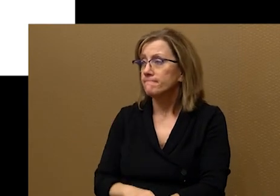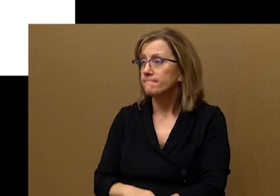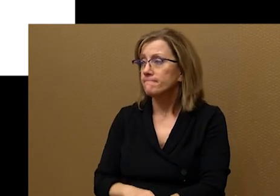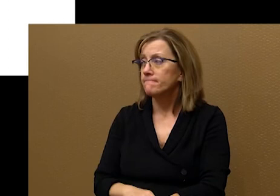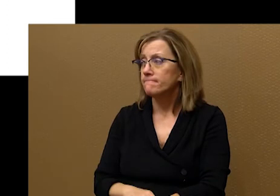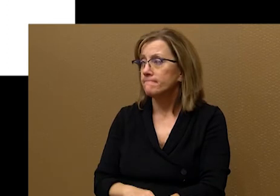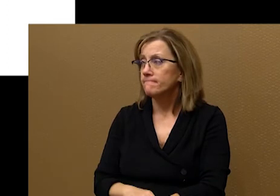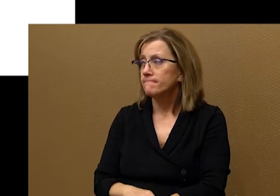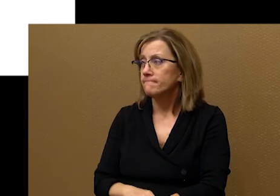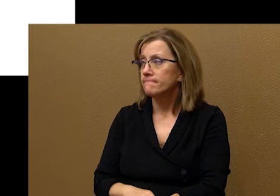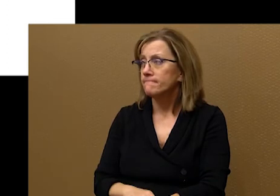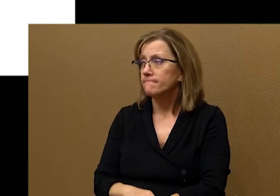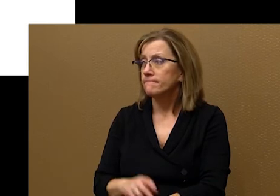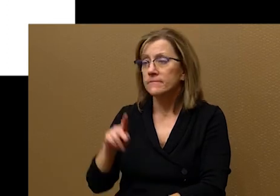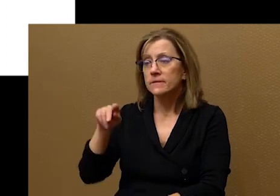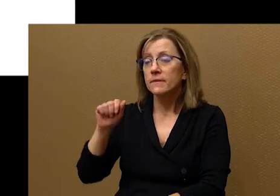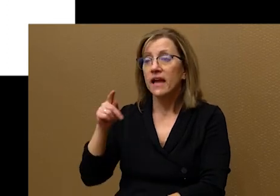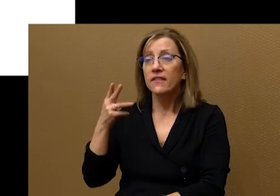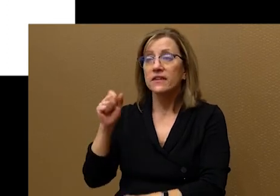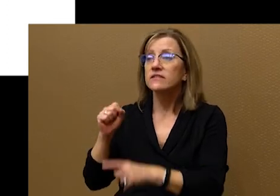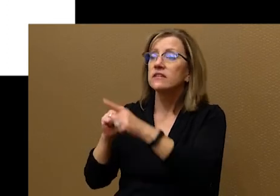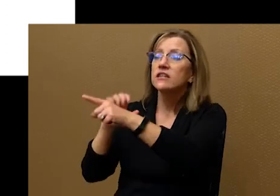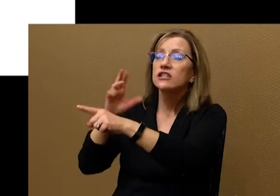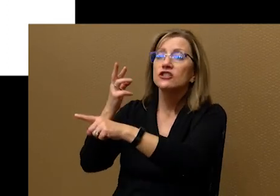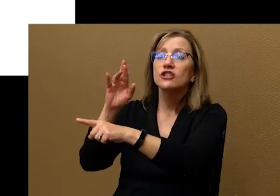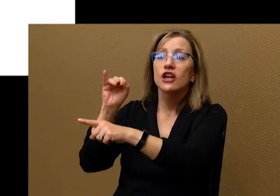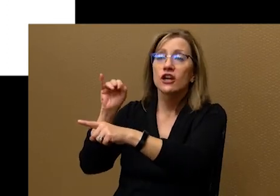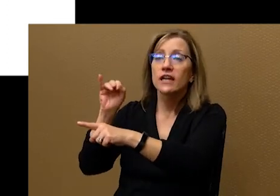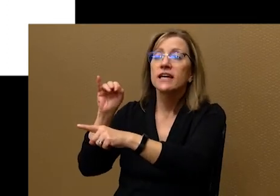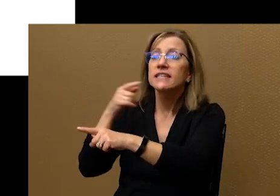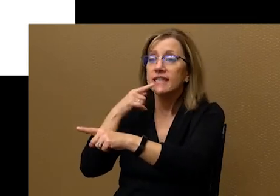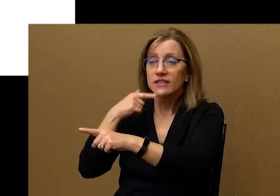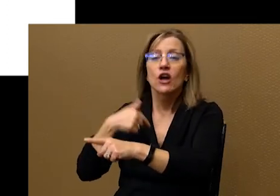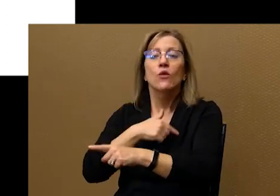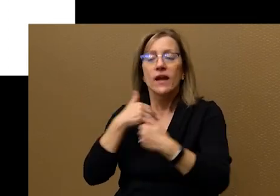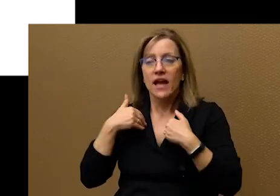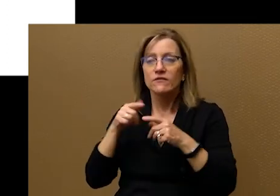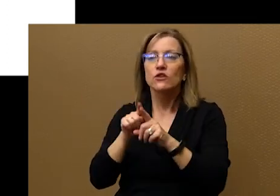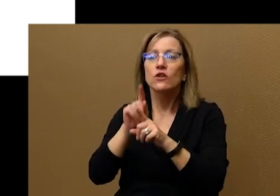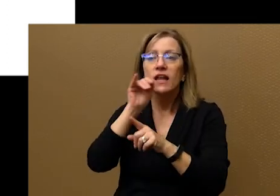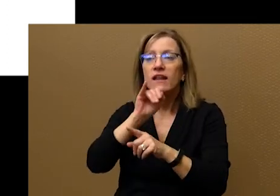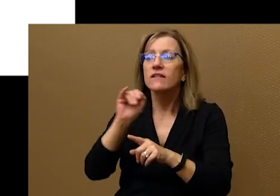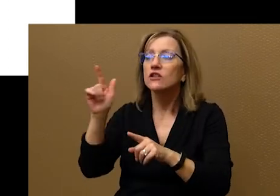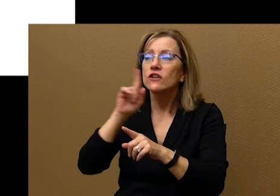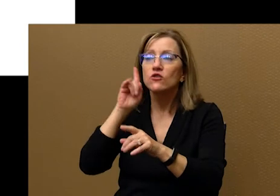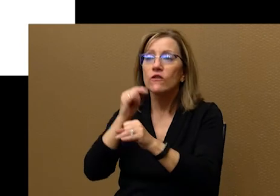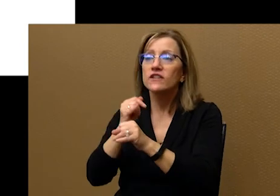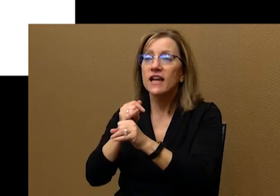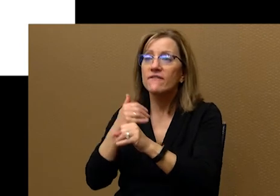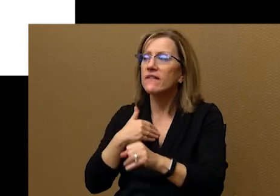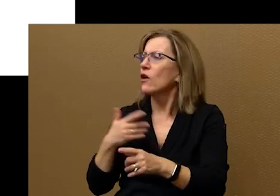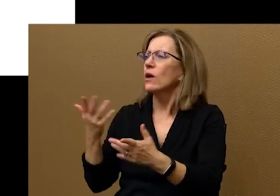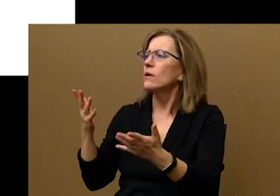Paths. Anyone come across paths? We have this one too, Illinois School for the Deaf. Okay, microphone.